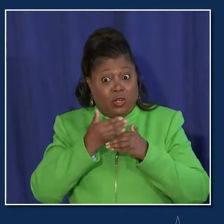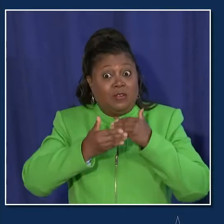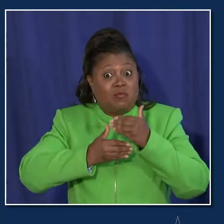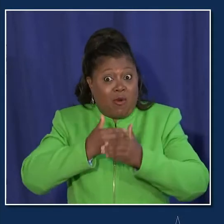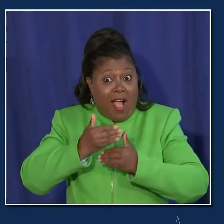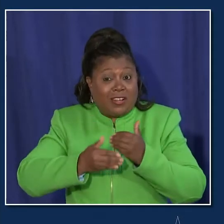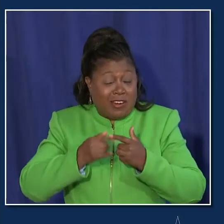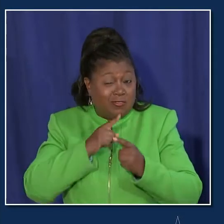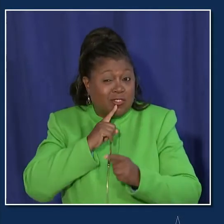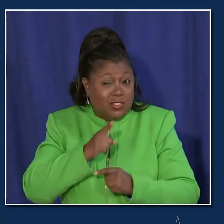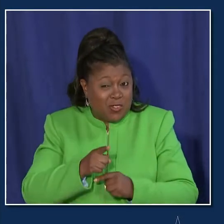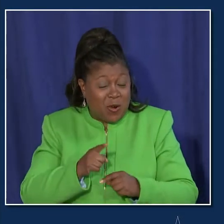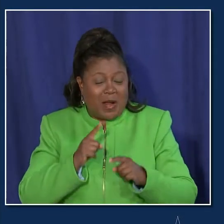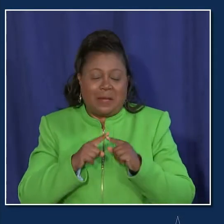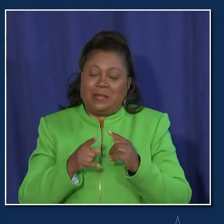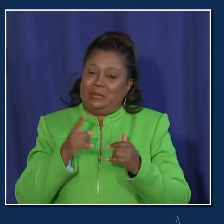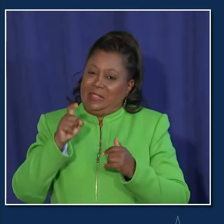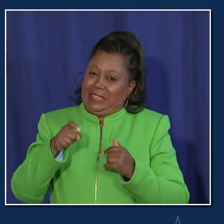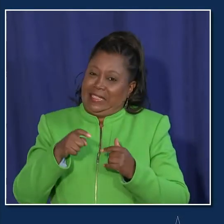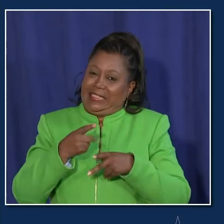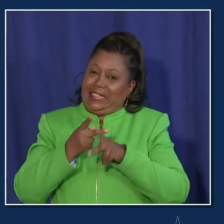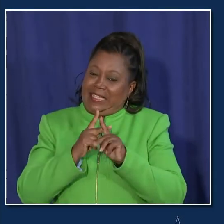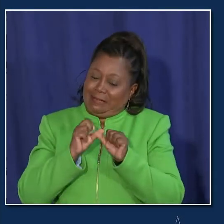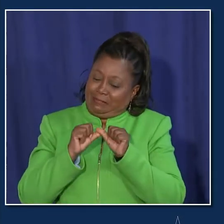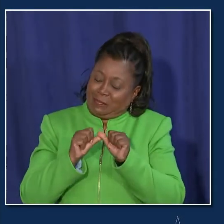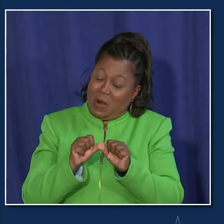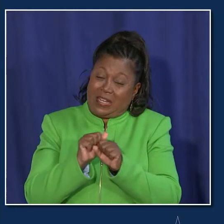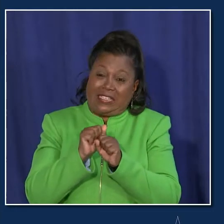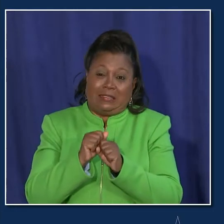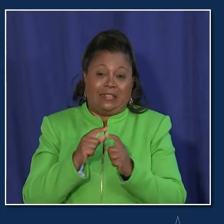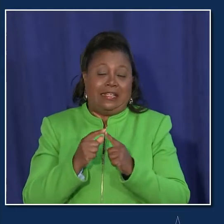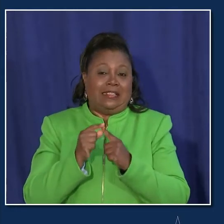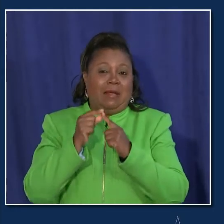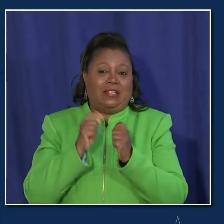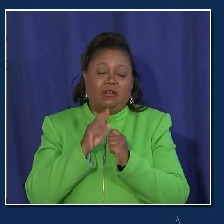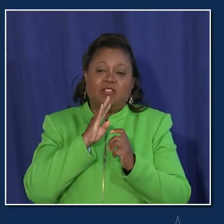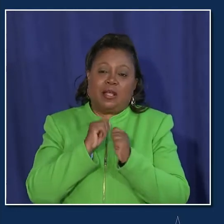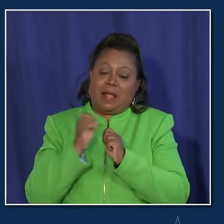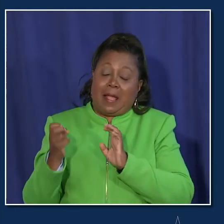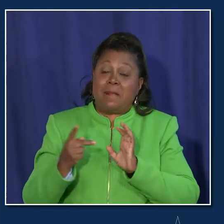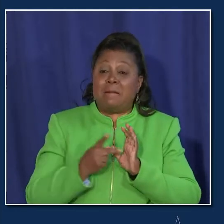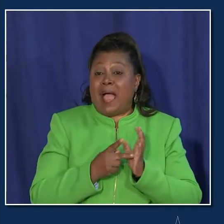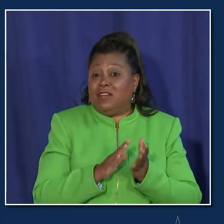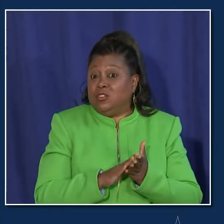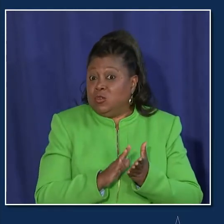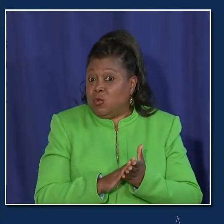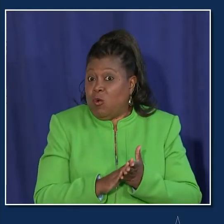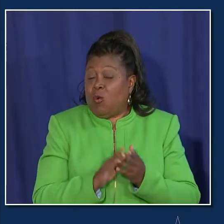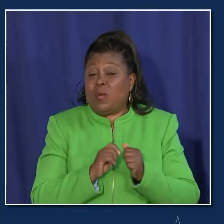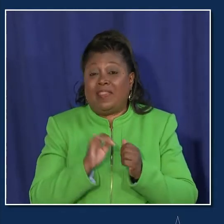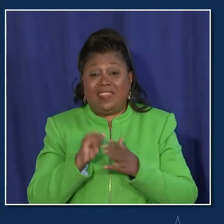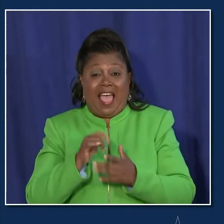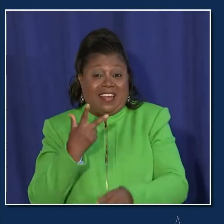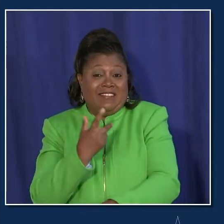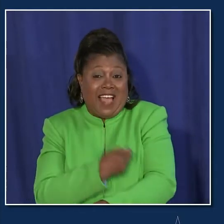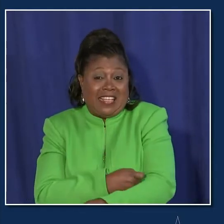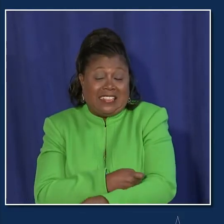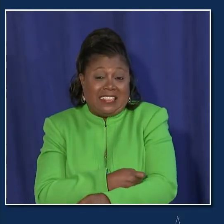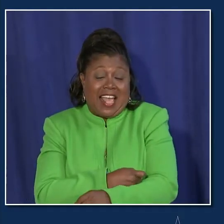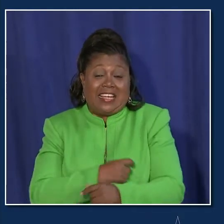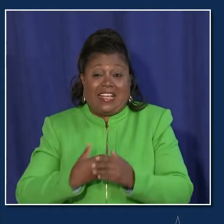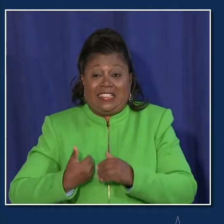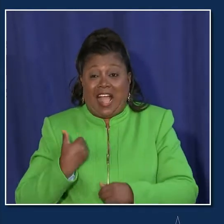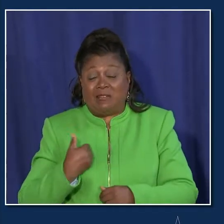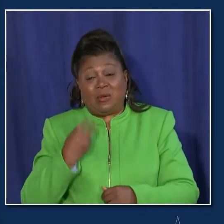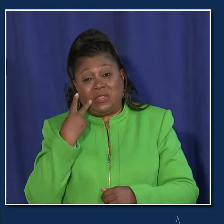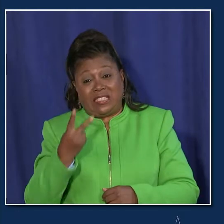progress there for sure, but we need to keep working, especially as we're talking about coming back to school, with vaccinating adolescents. You can